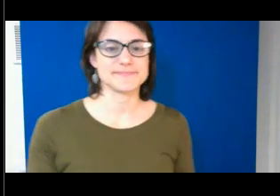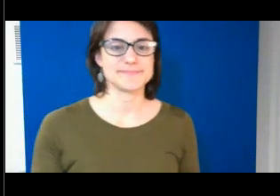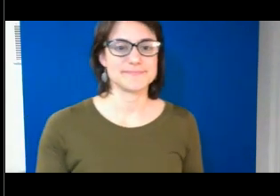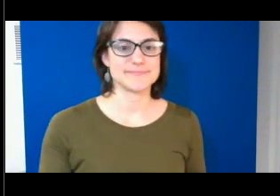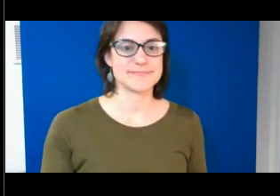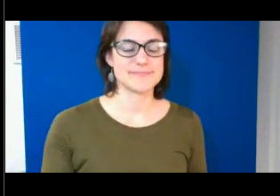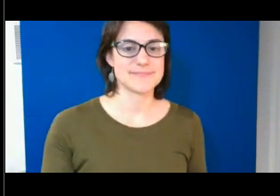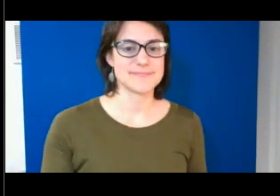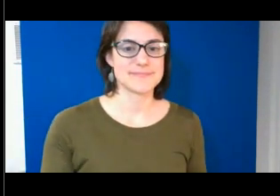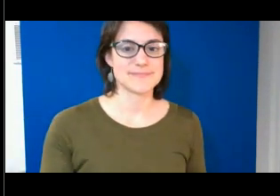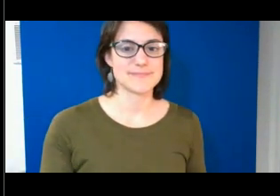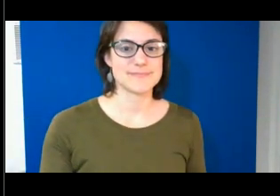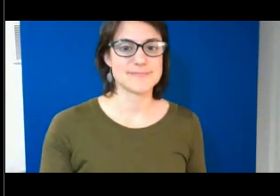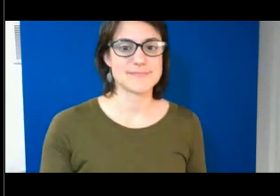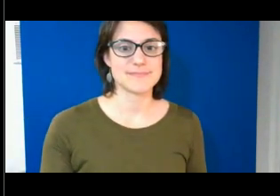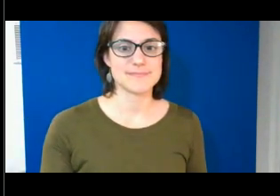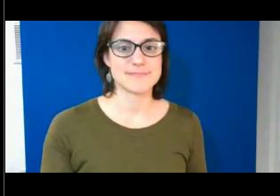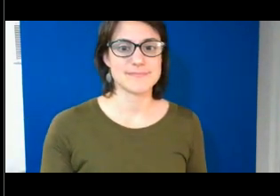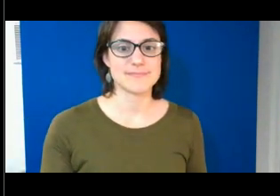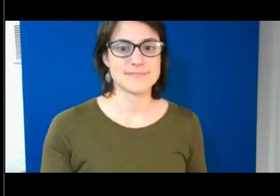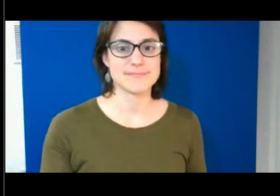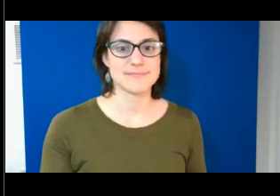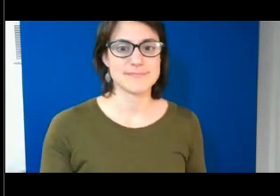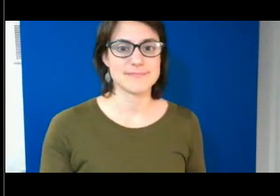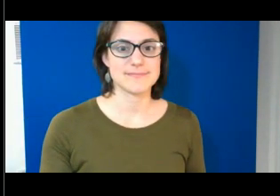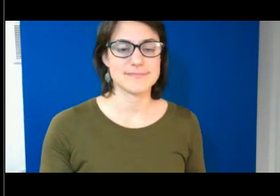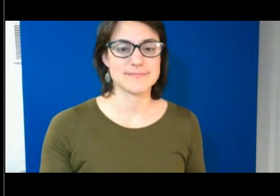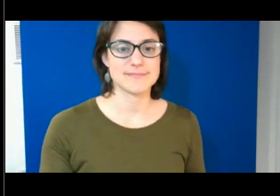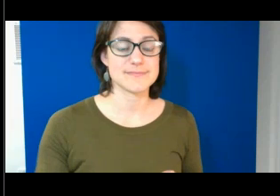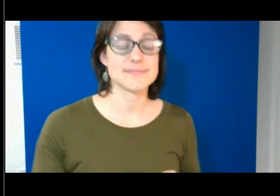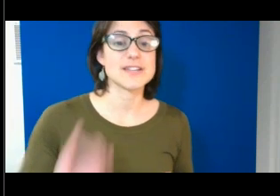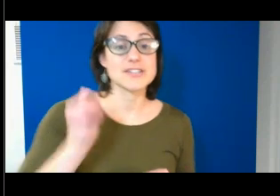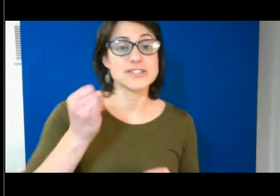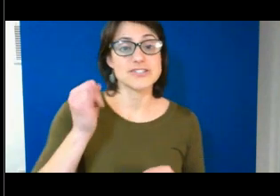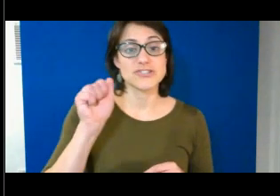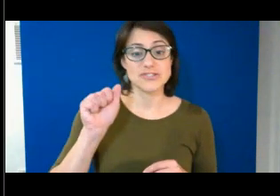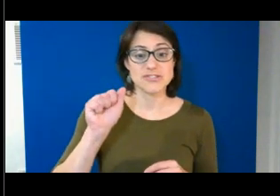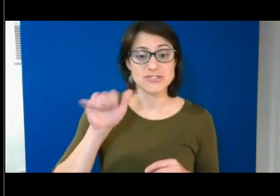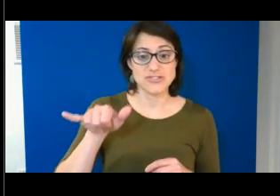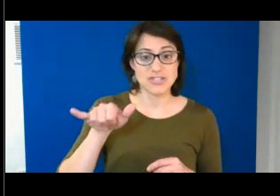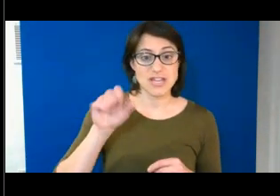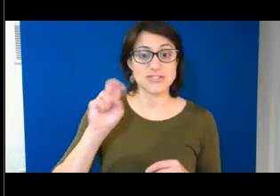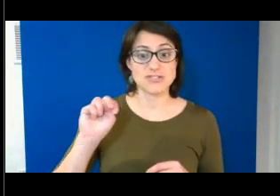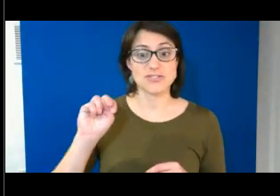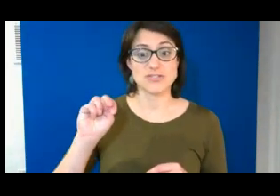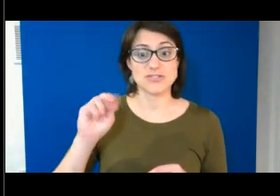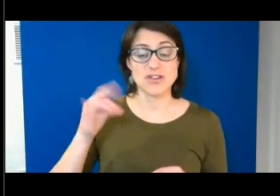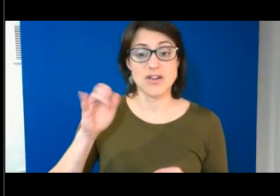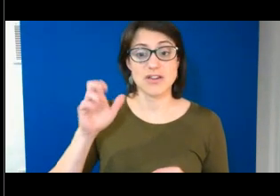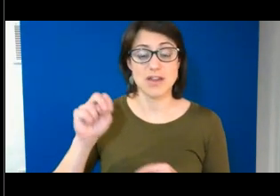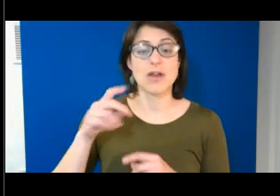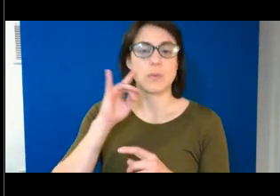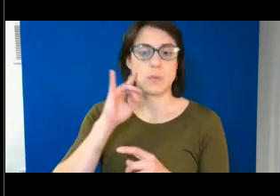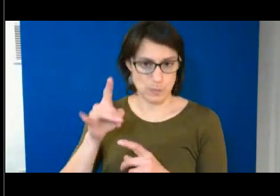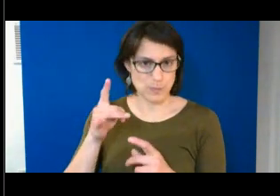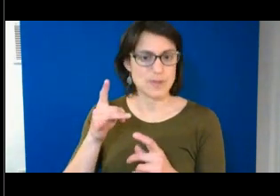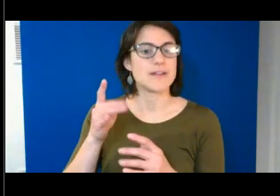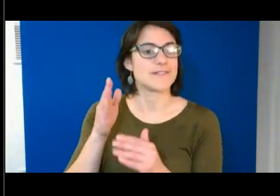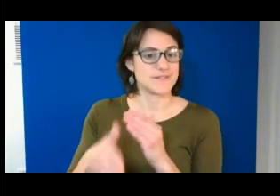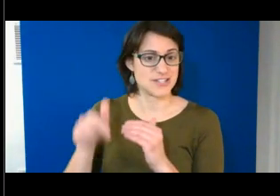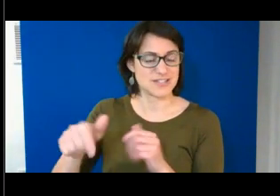Beizhan is gonna take it home with the talk titled Precision Plastic Waste Cleanup and Monitoring, AI Enhanced Solution